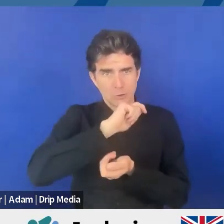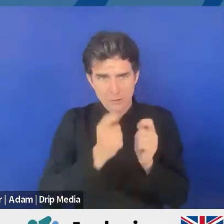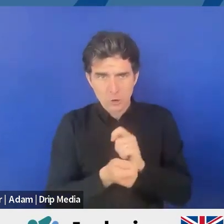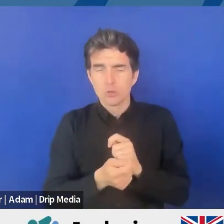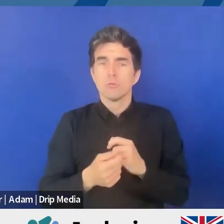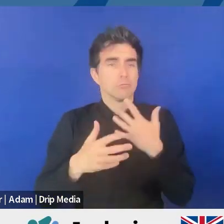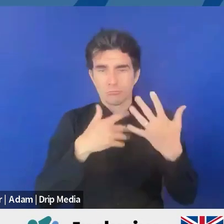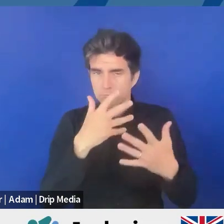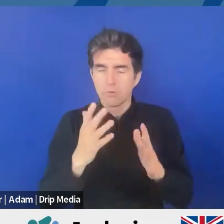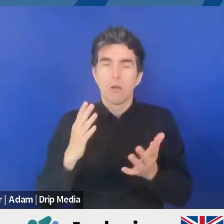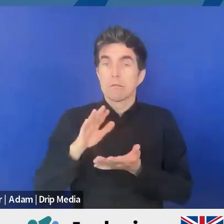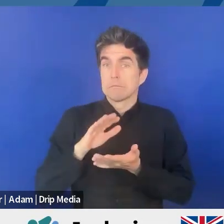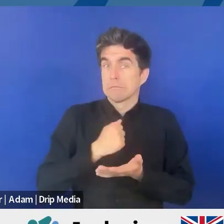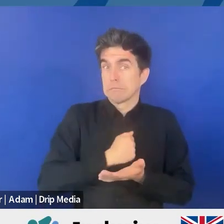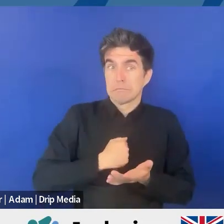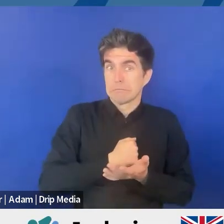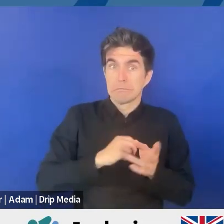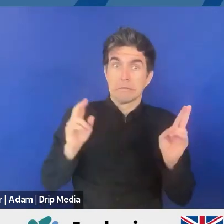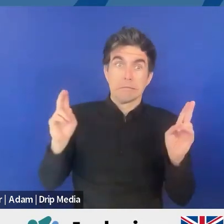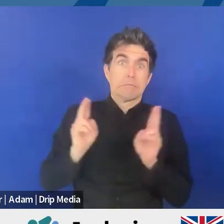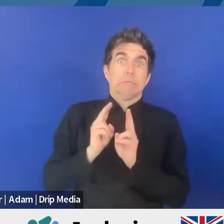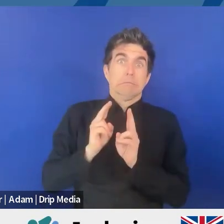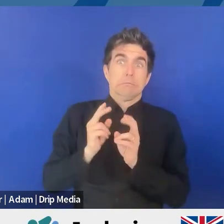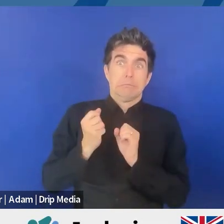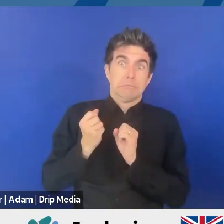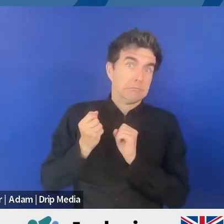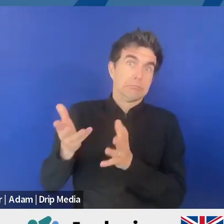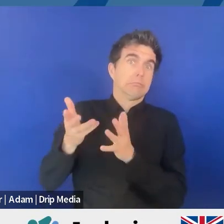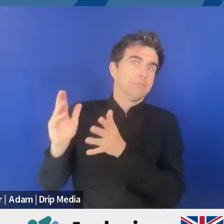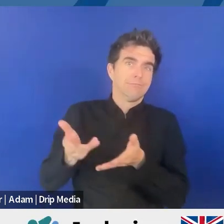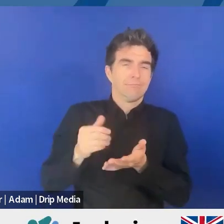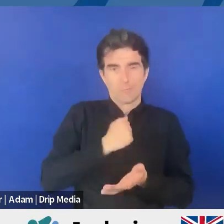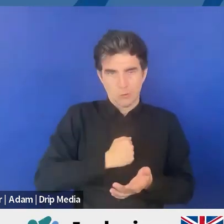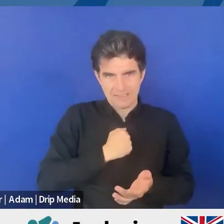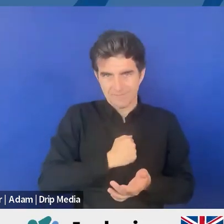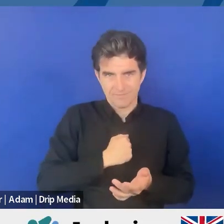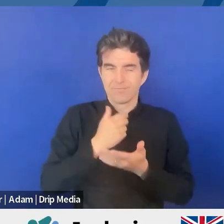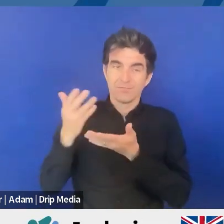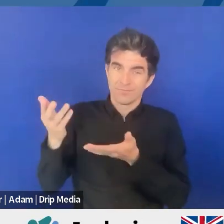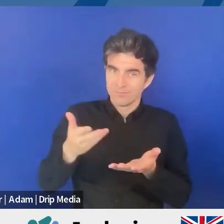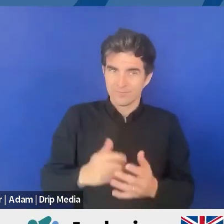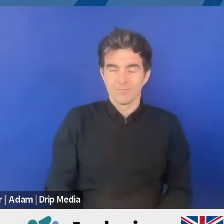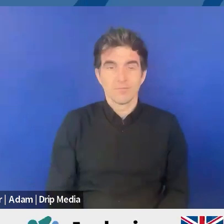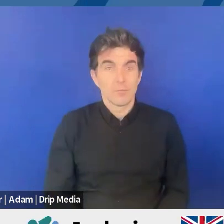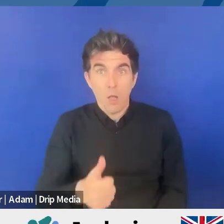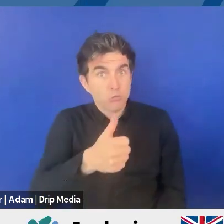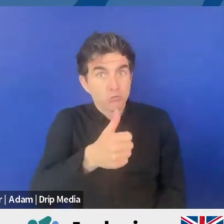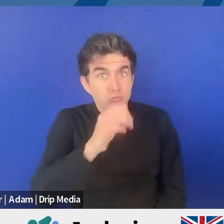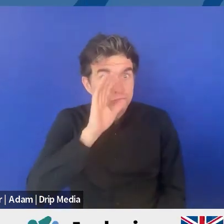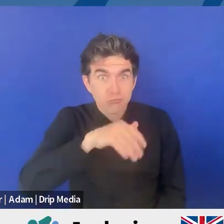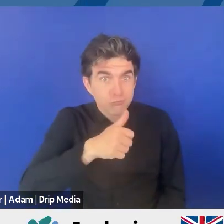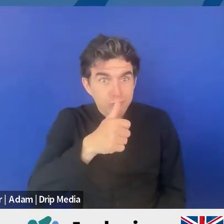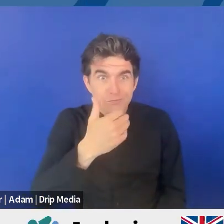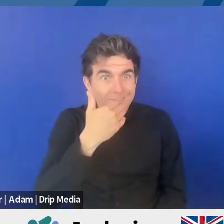for this short putting you on a spot here. That's absolutely fine. Thank you.